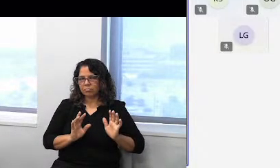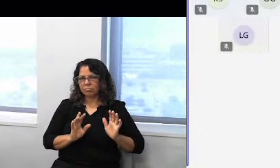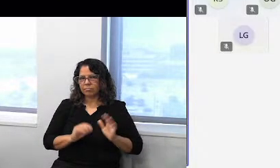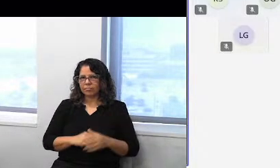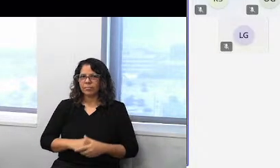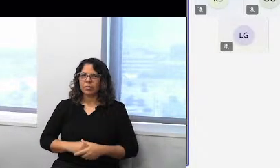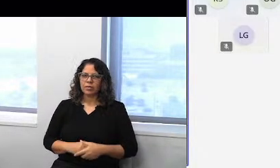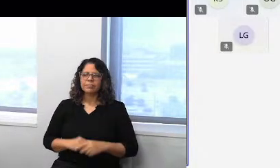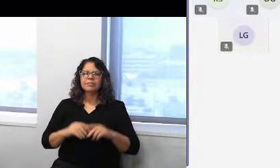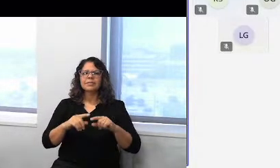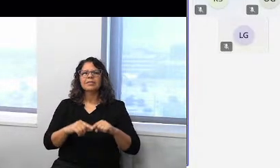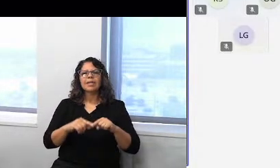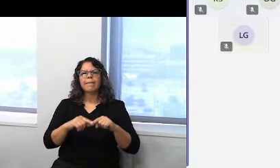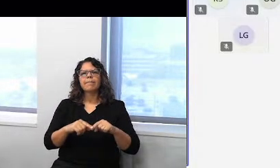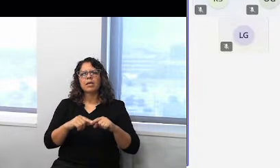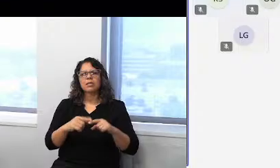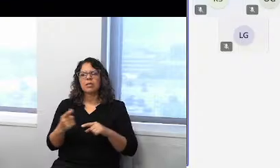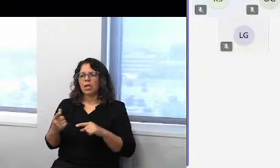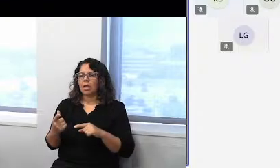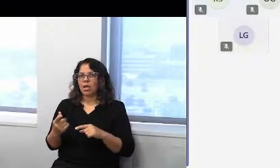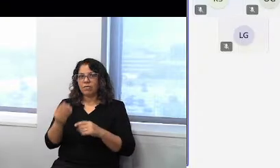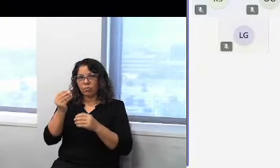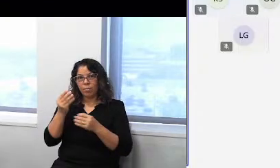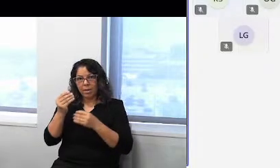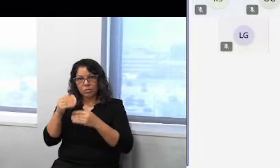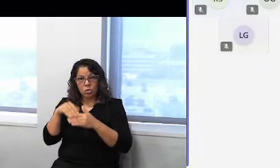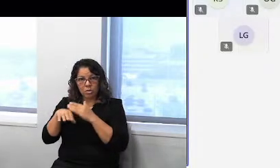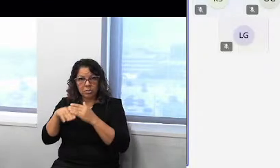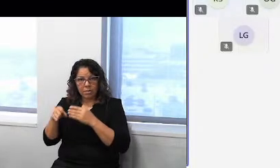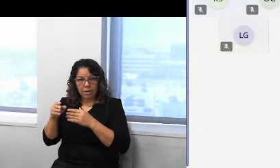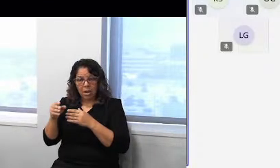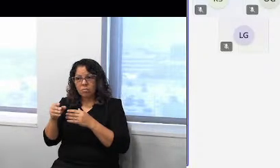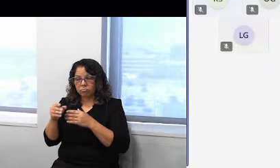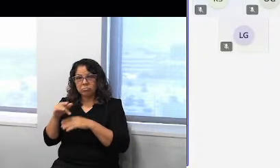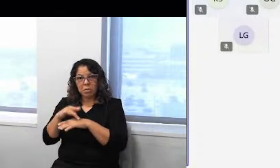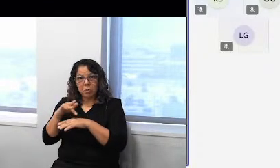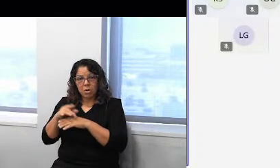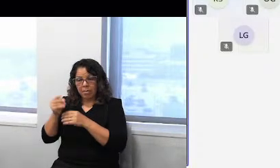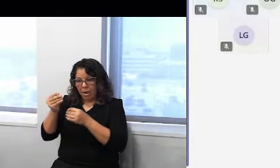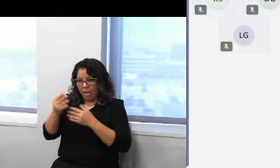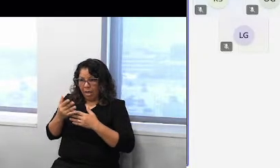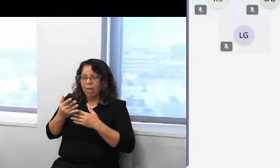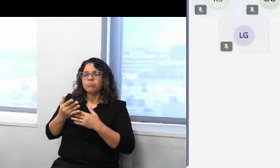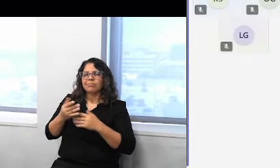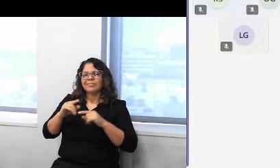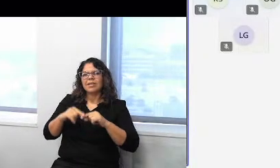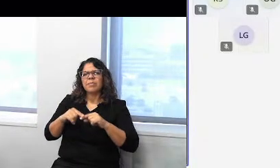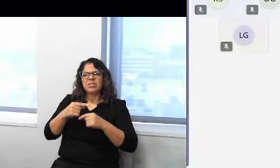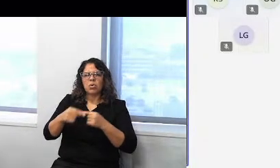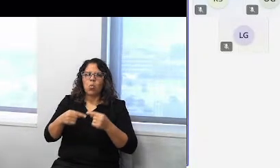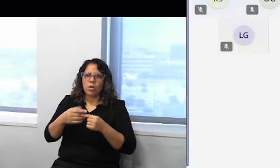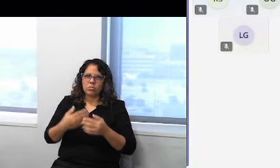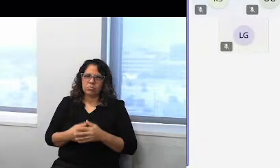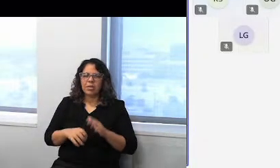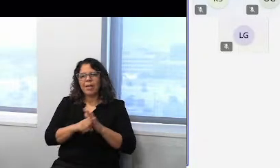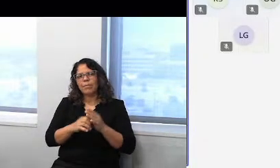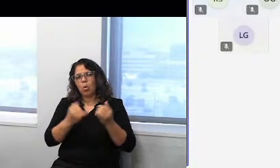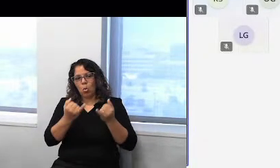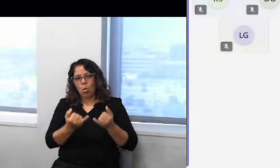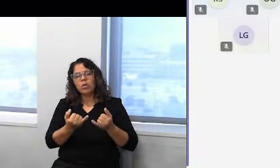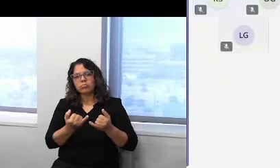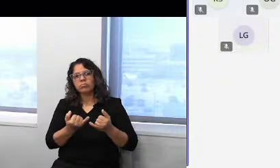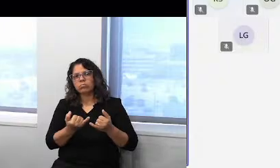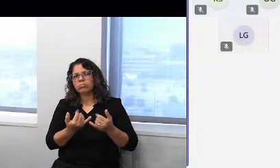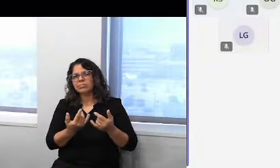now. Okay. But basically you're saying you receive the information whenever that might be, 6 months from now,